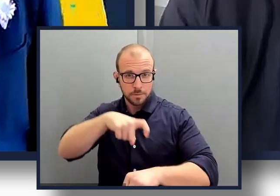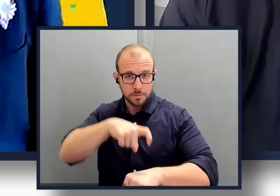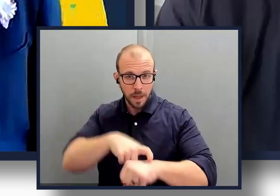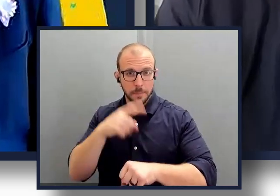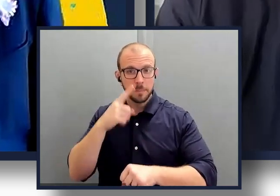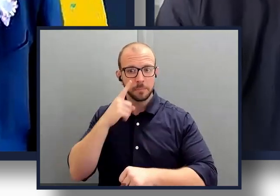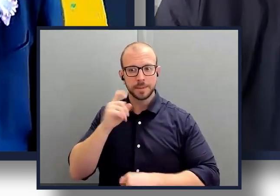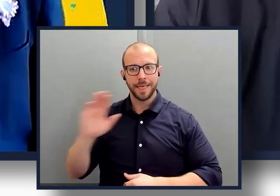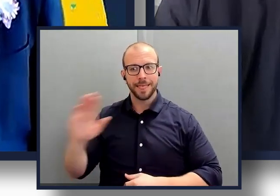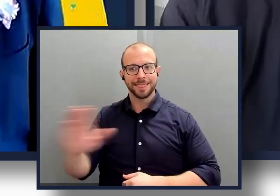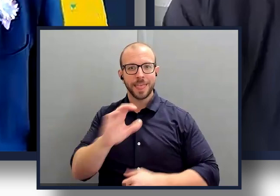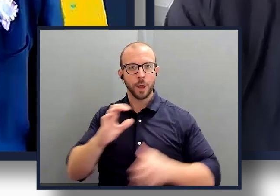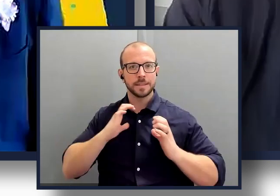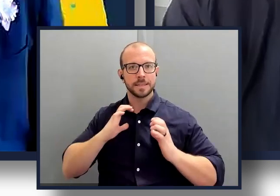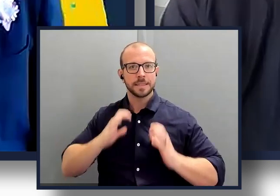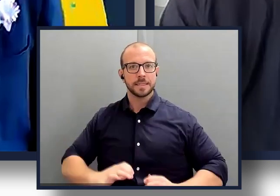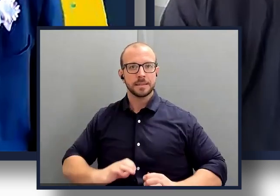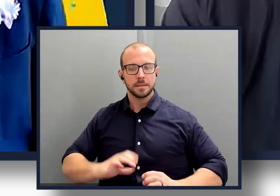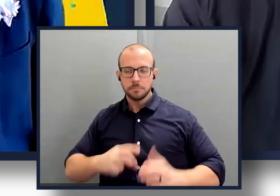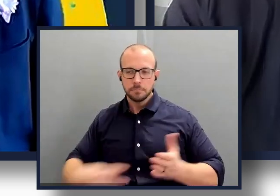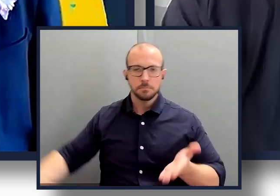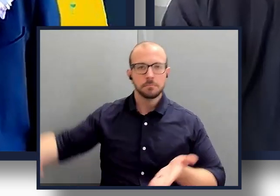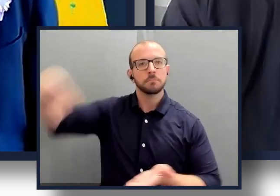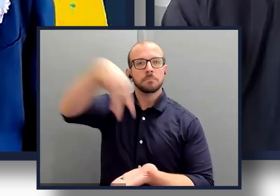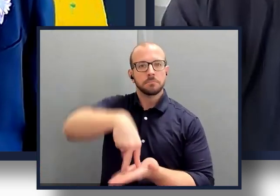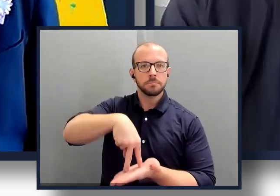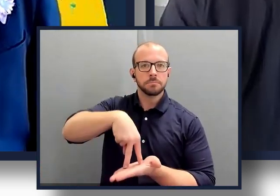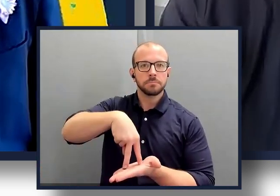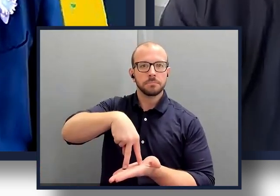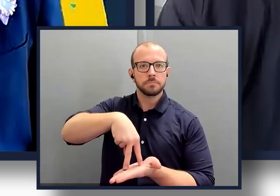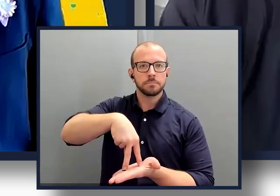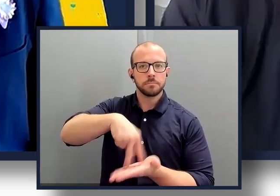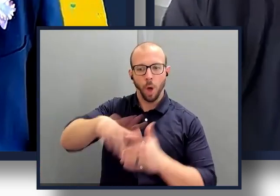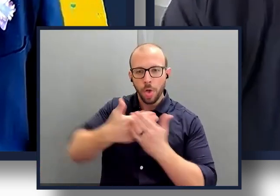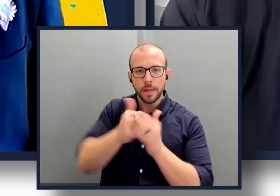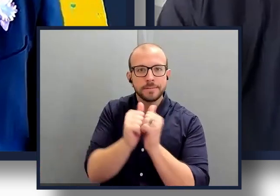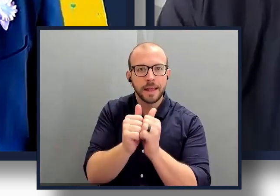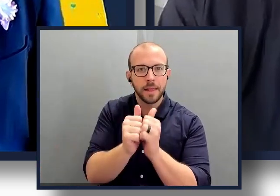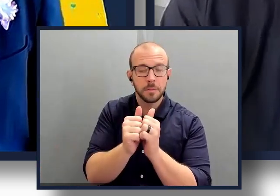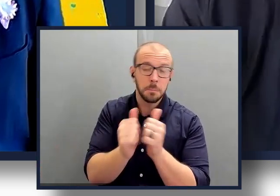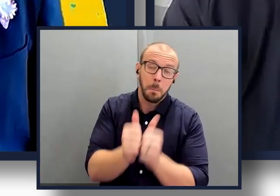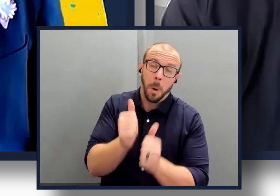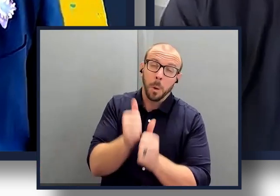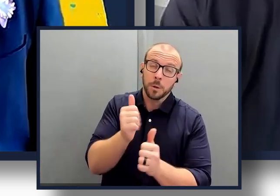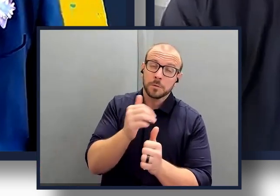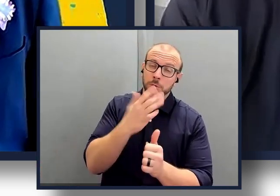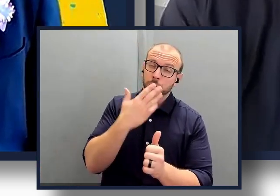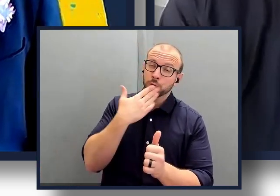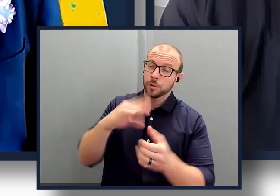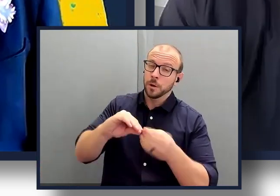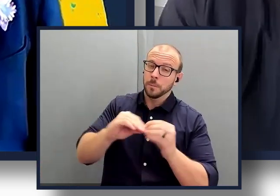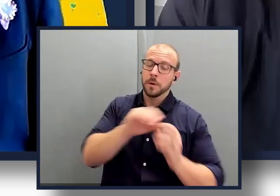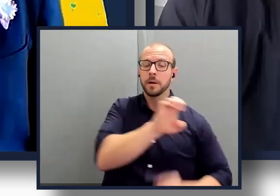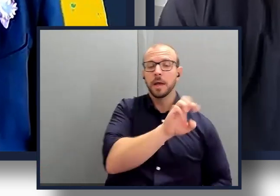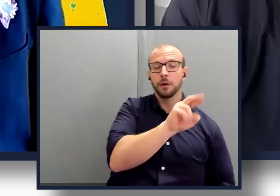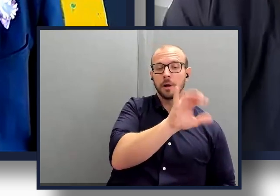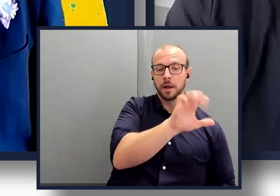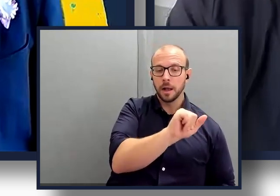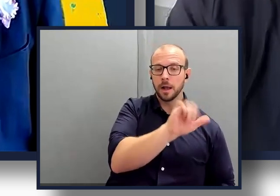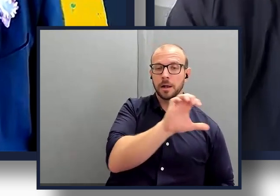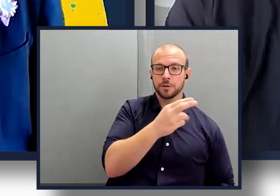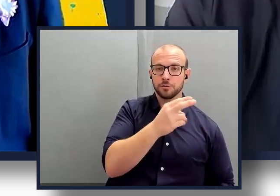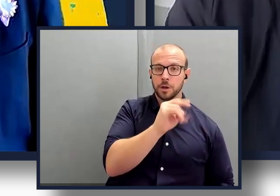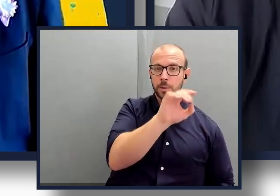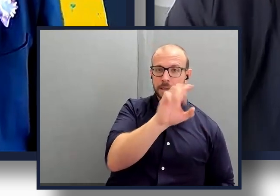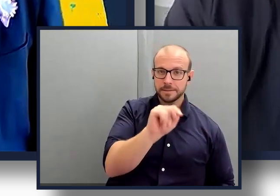citizens stood up, and a significant portion of them, Erica Chenoweth talks about how you need about 3% of